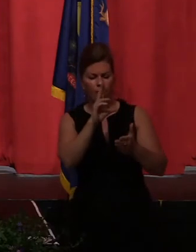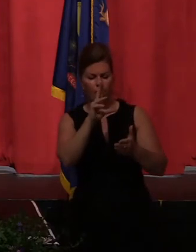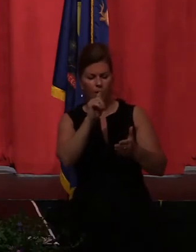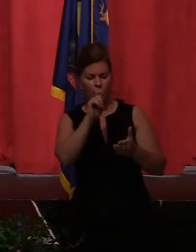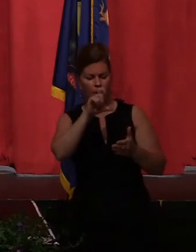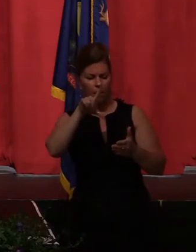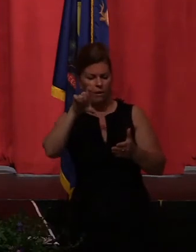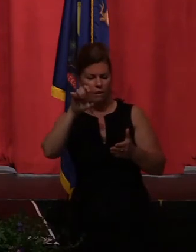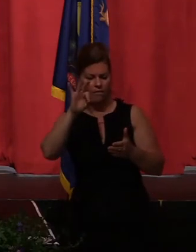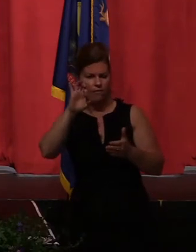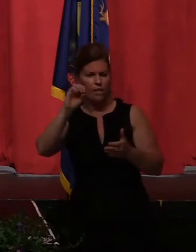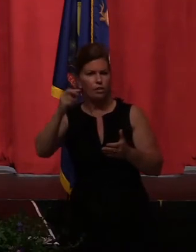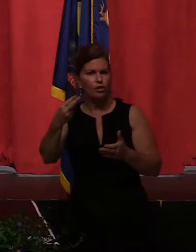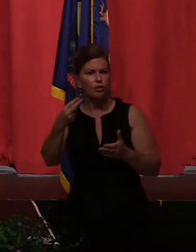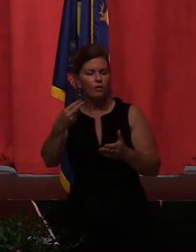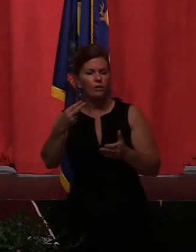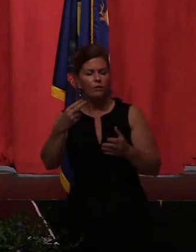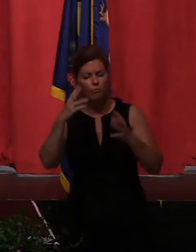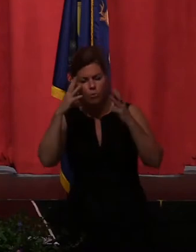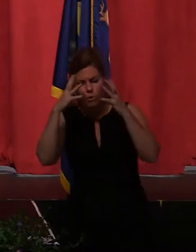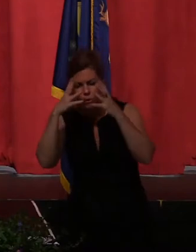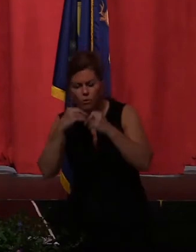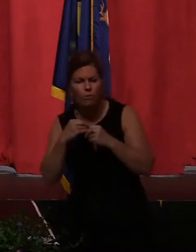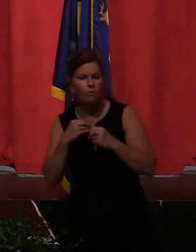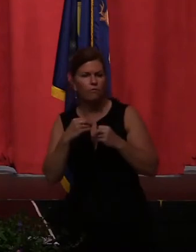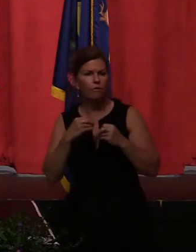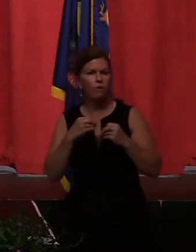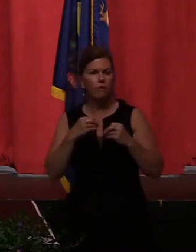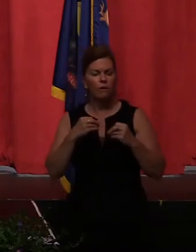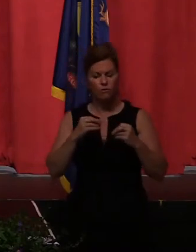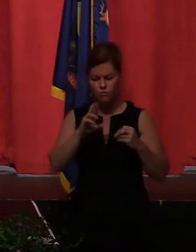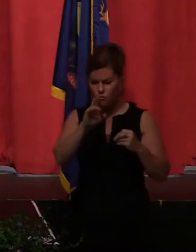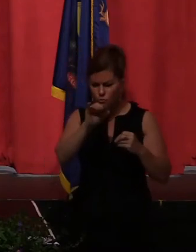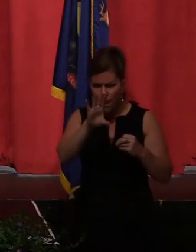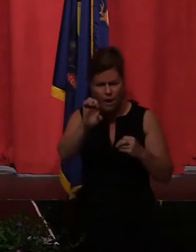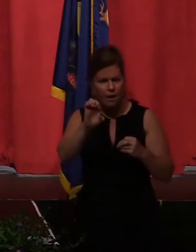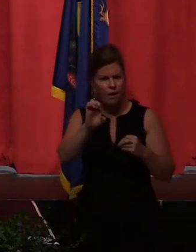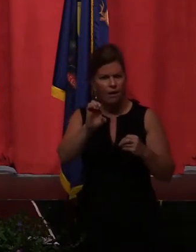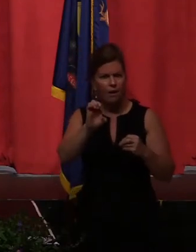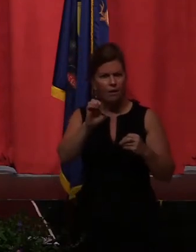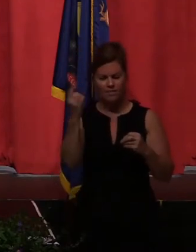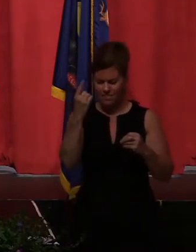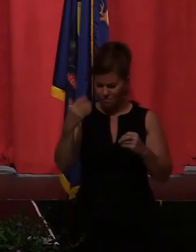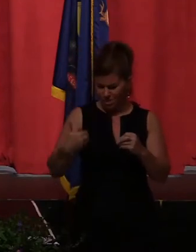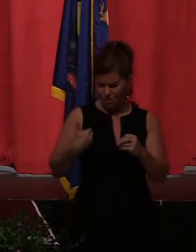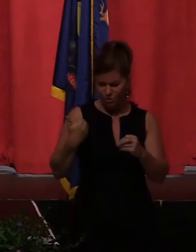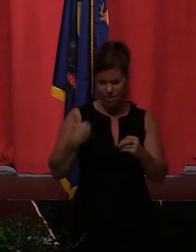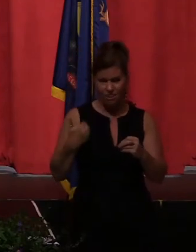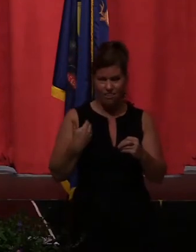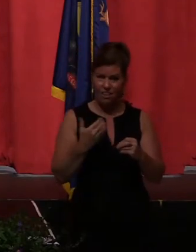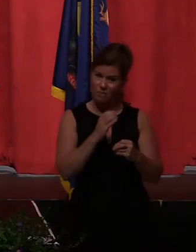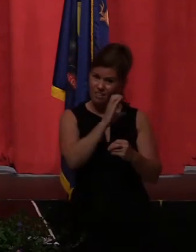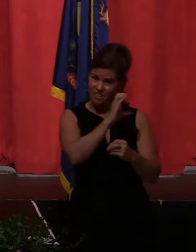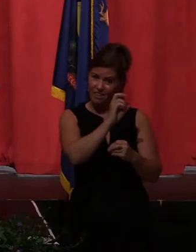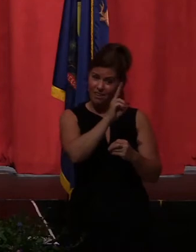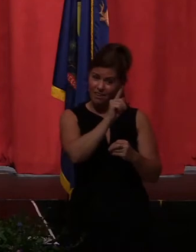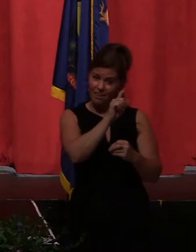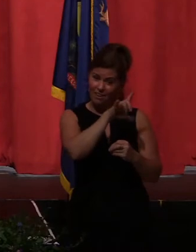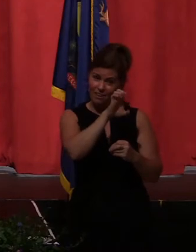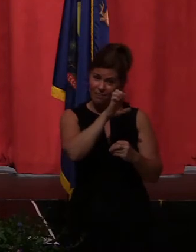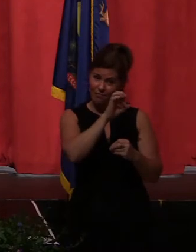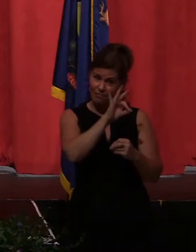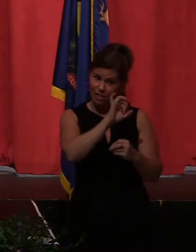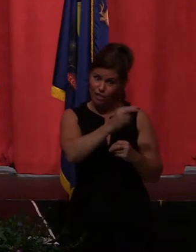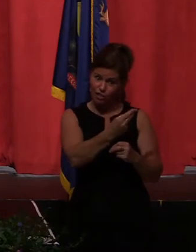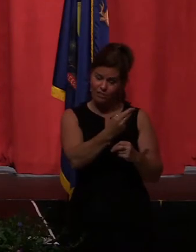sophistication and beauty that was rare for such a young artist. And it's hard to make a cuttlefish beautiful, I think.